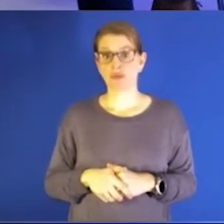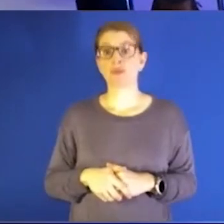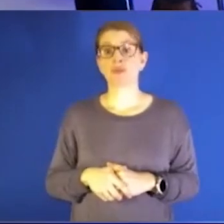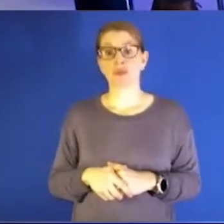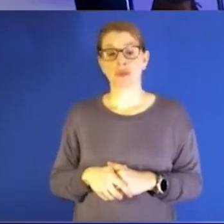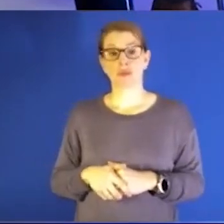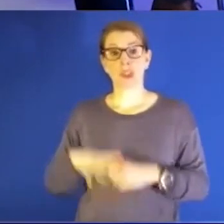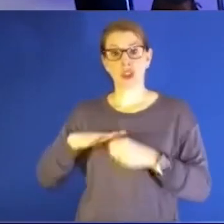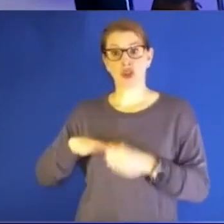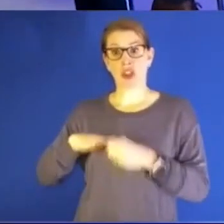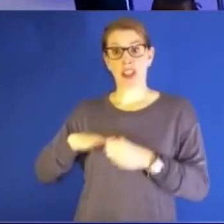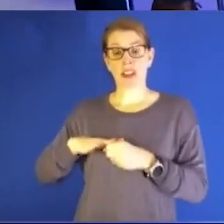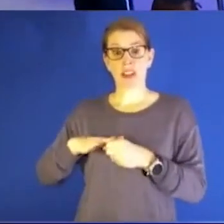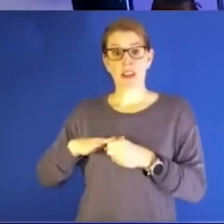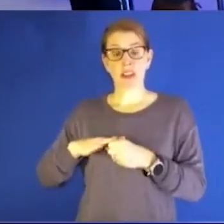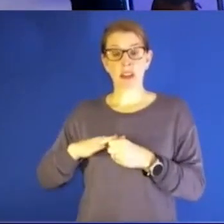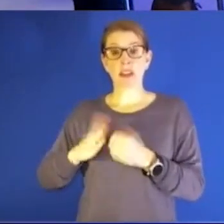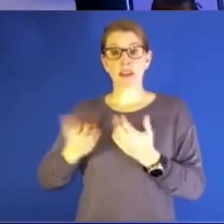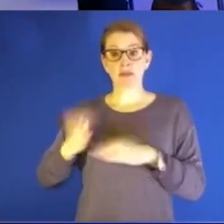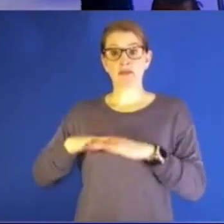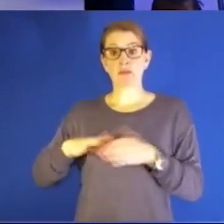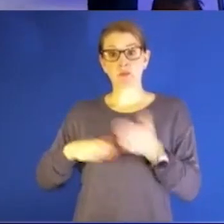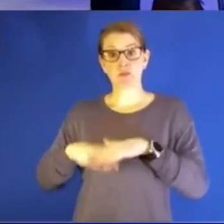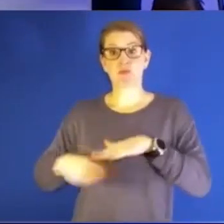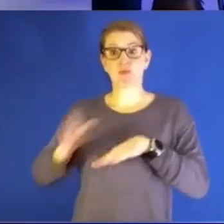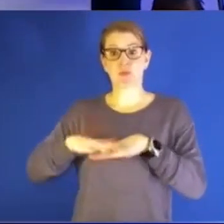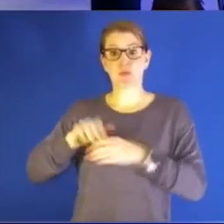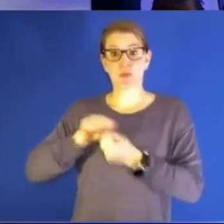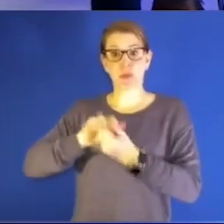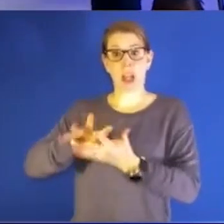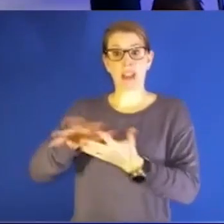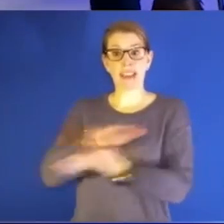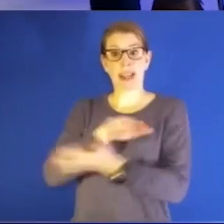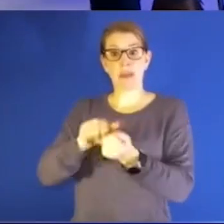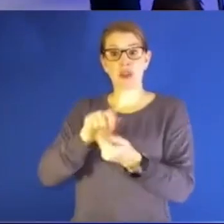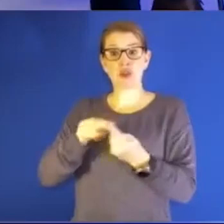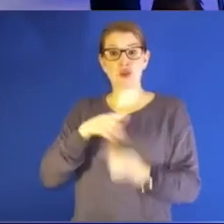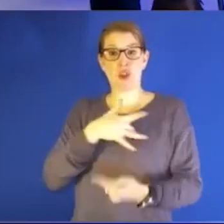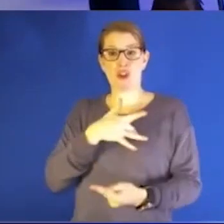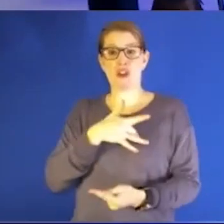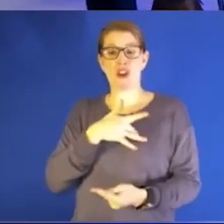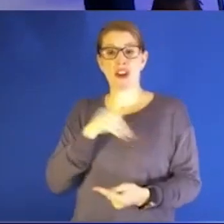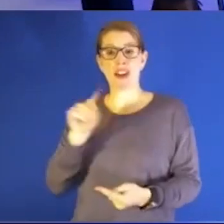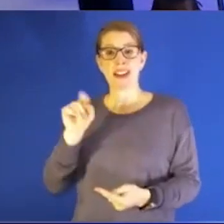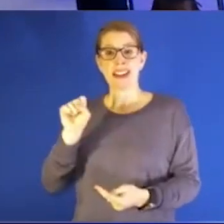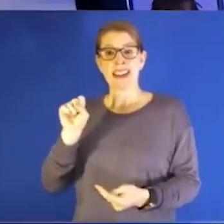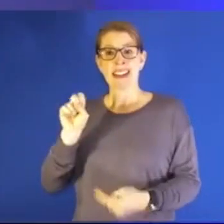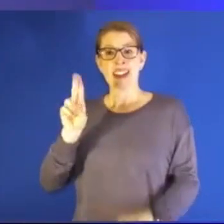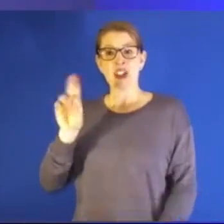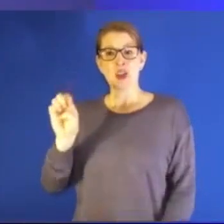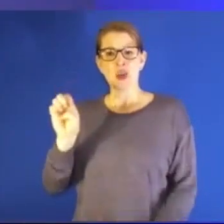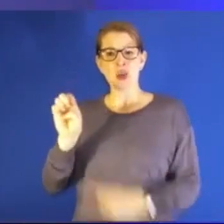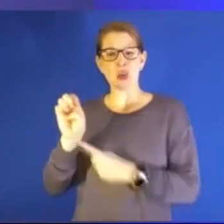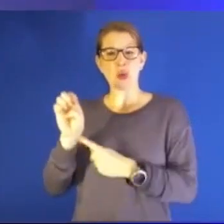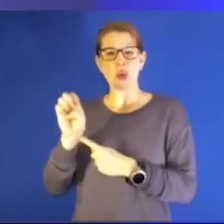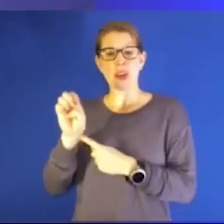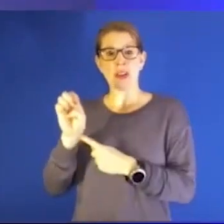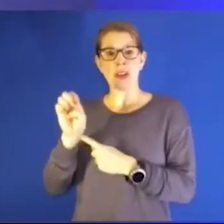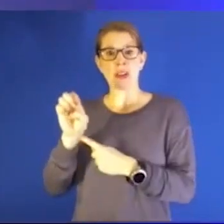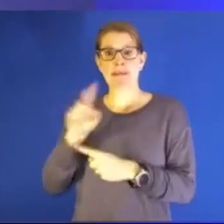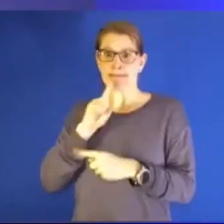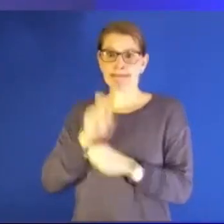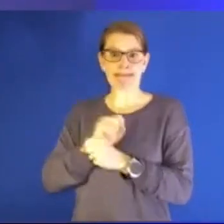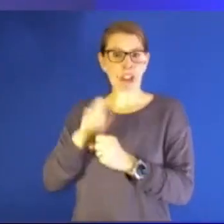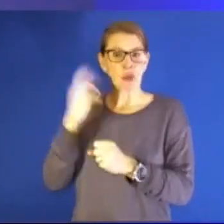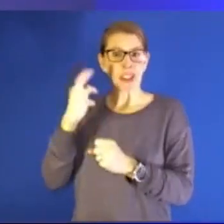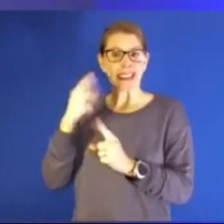continue to build up or cause damage to the heart tissue? What do you think is the underlying cause? We just don't know. That's